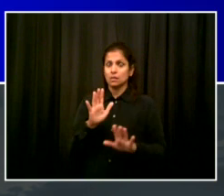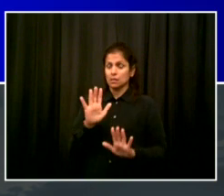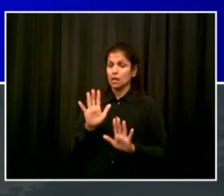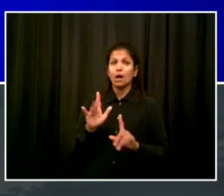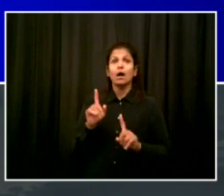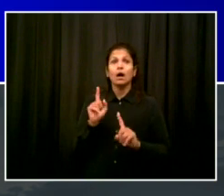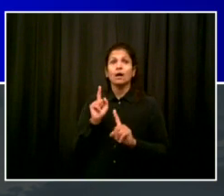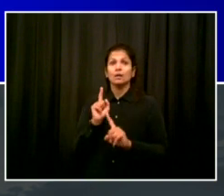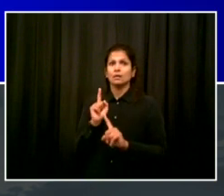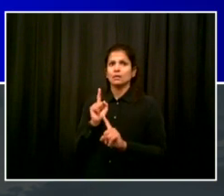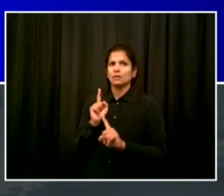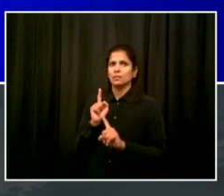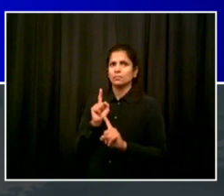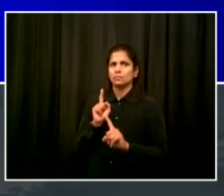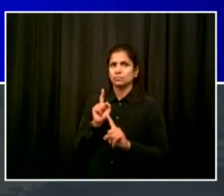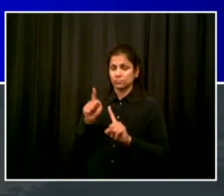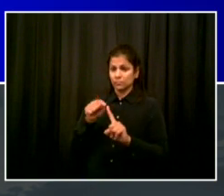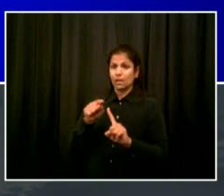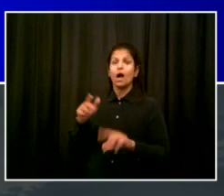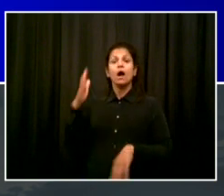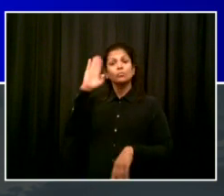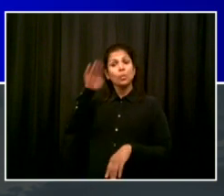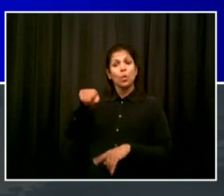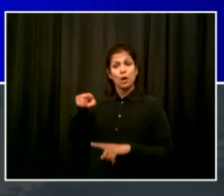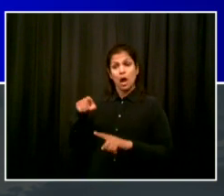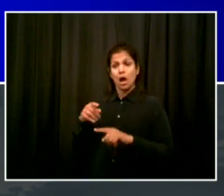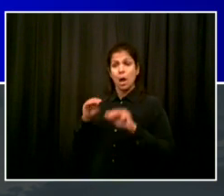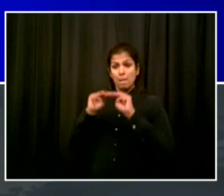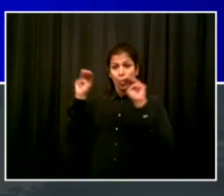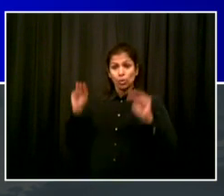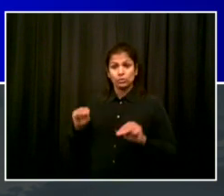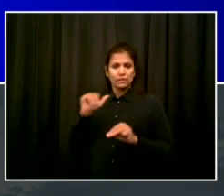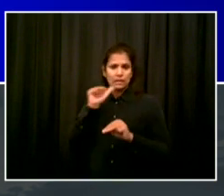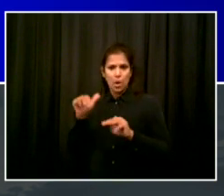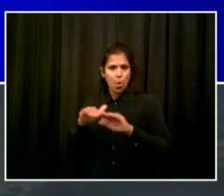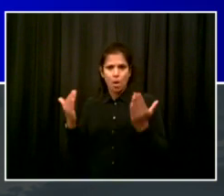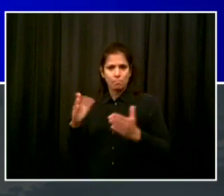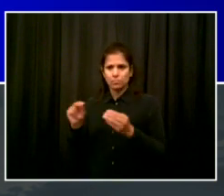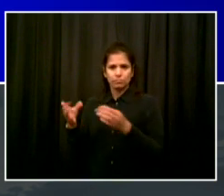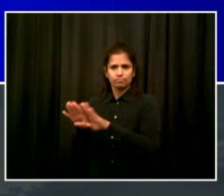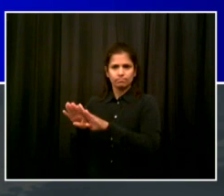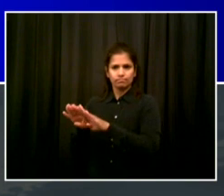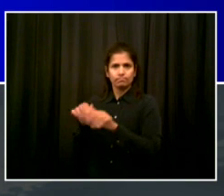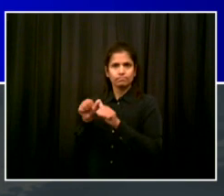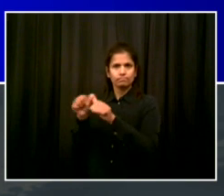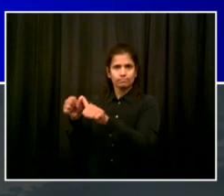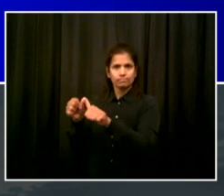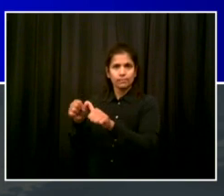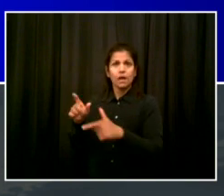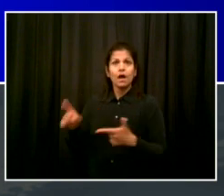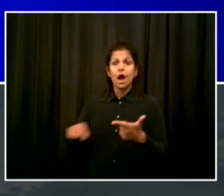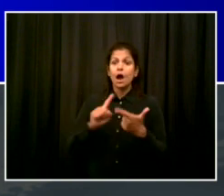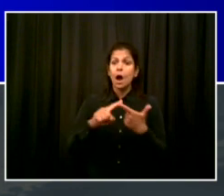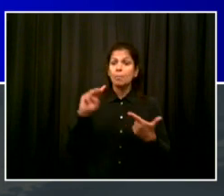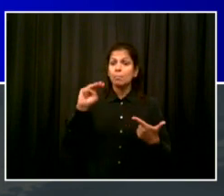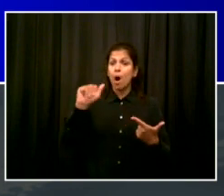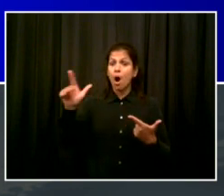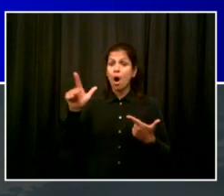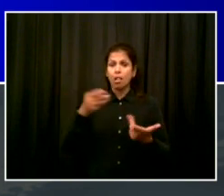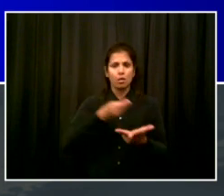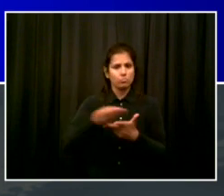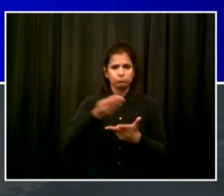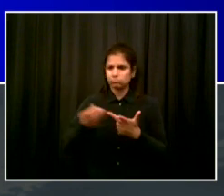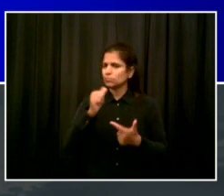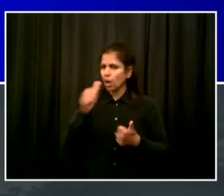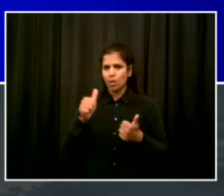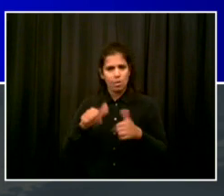got time to look at the evidence, watch what's happening around the country, watch what's happening here in this city, and make further decisions on some of these pieces, and we'll